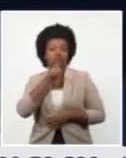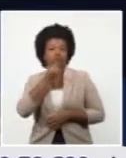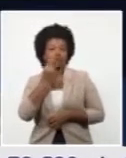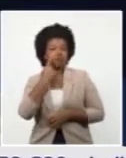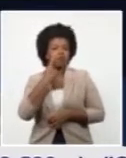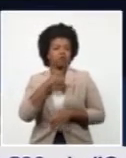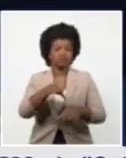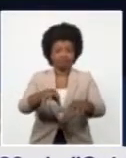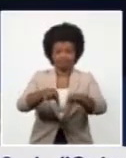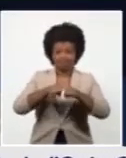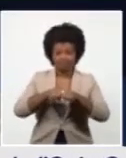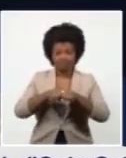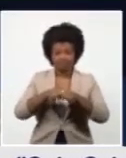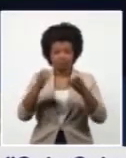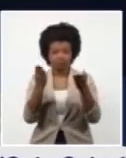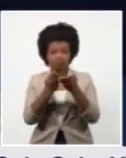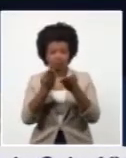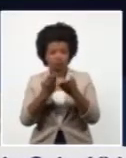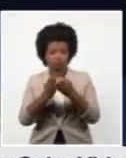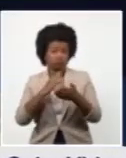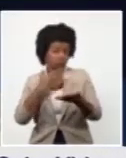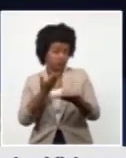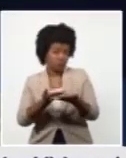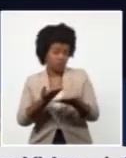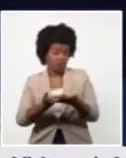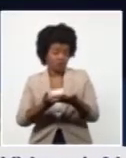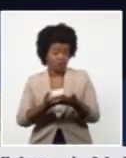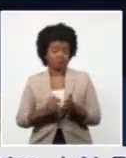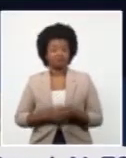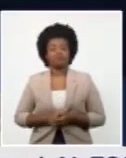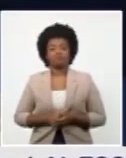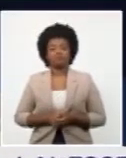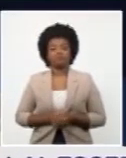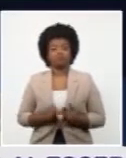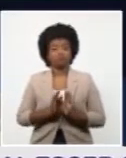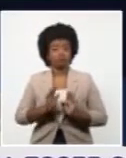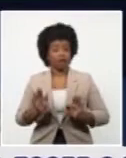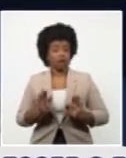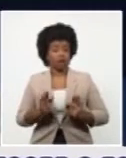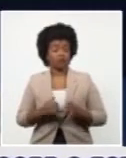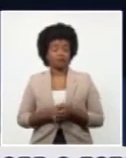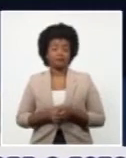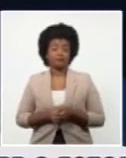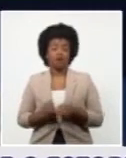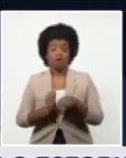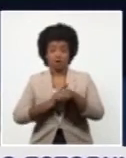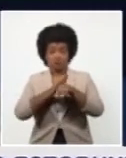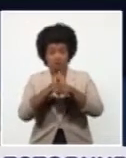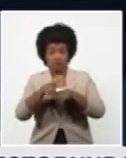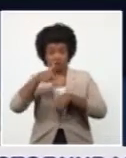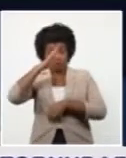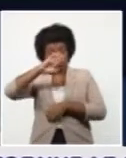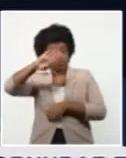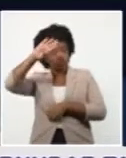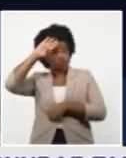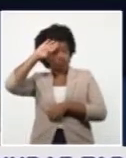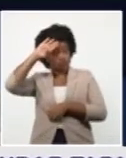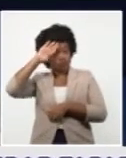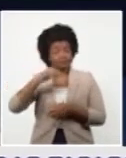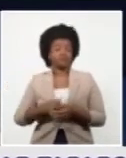can identify all those who have been in contact with him in the last 14 or 15 days so